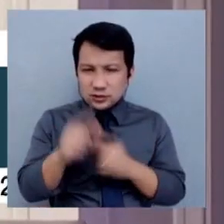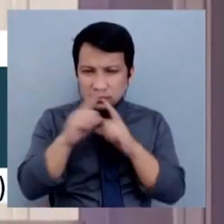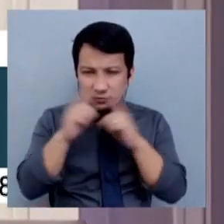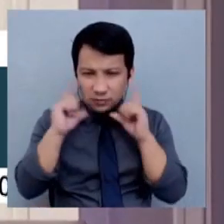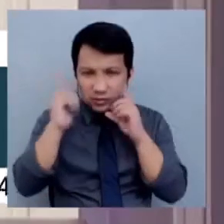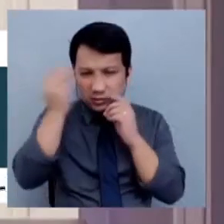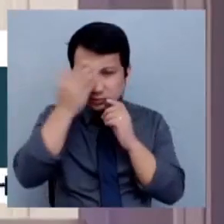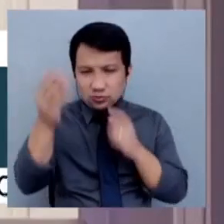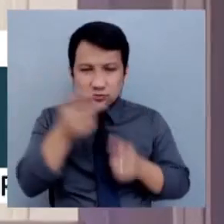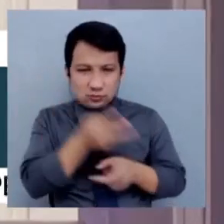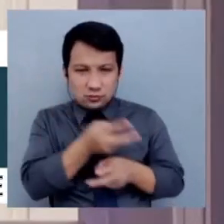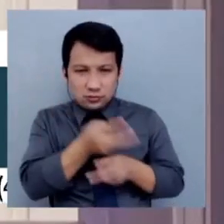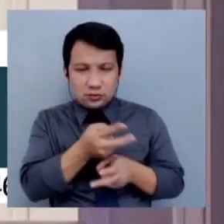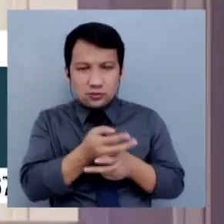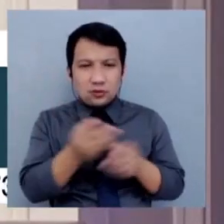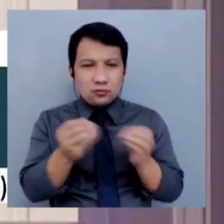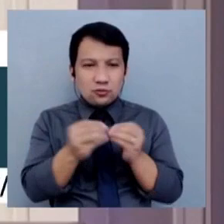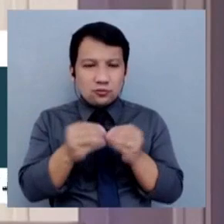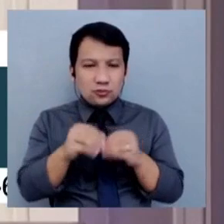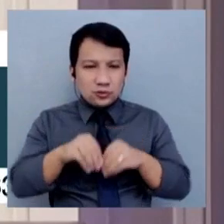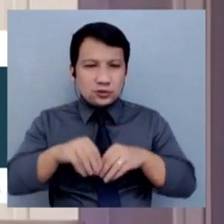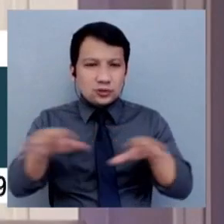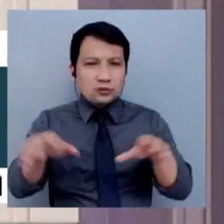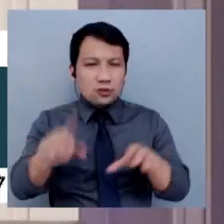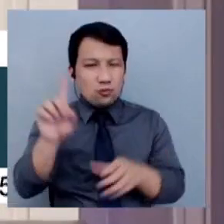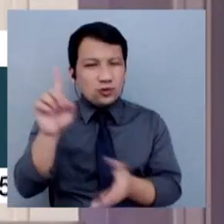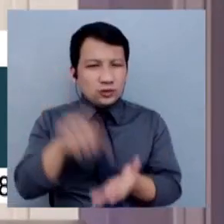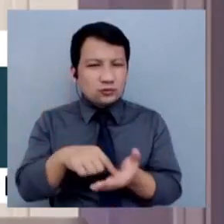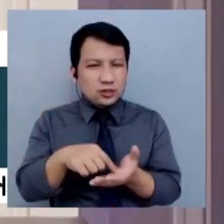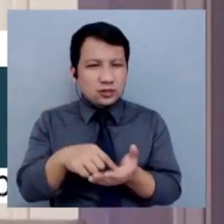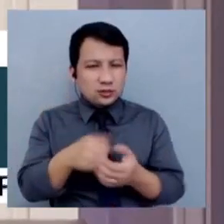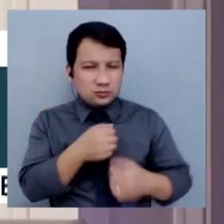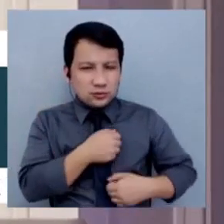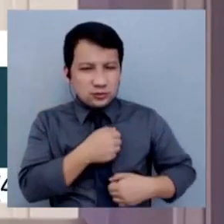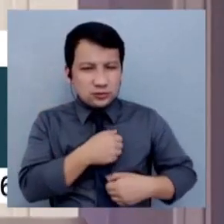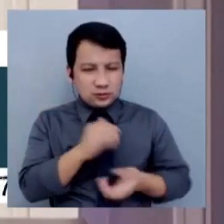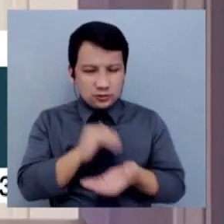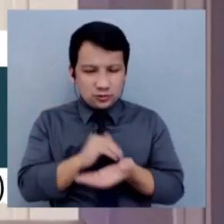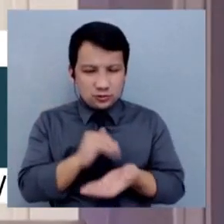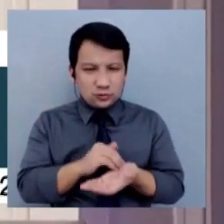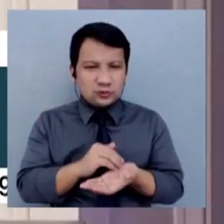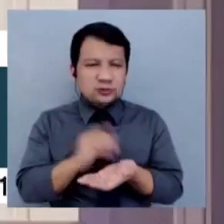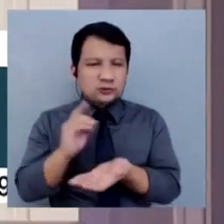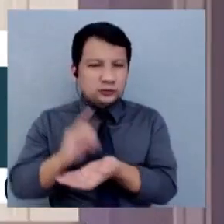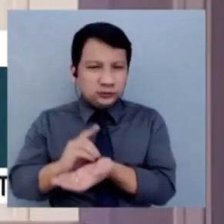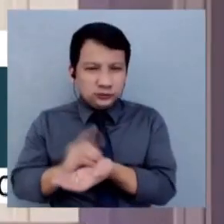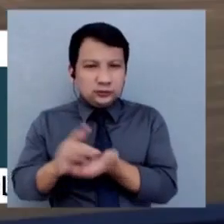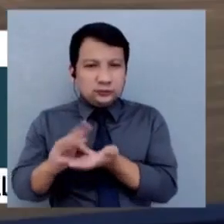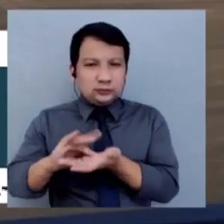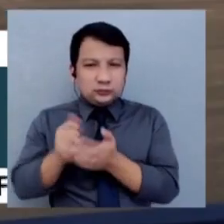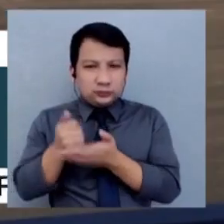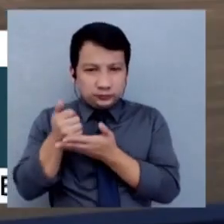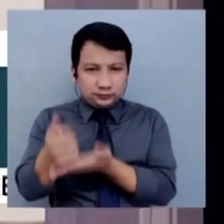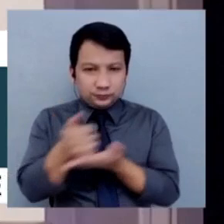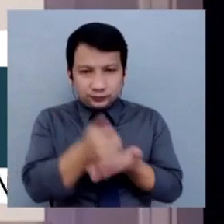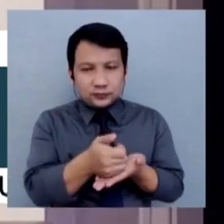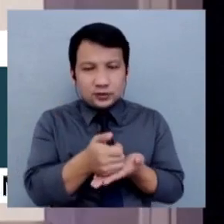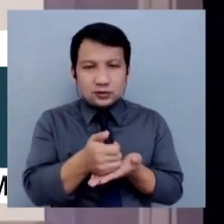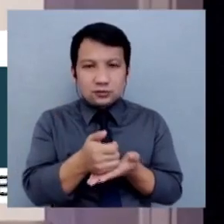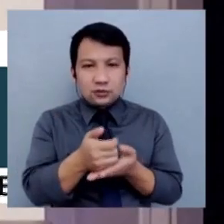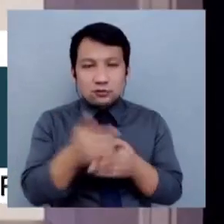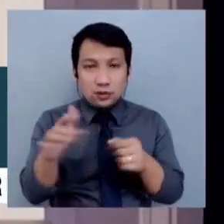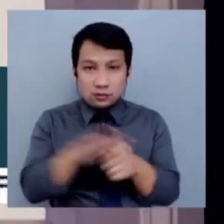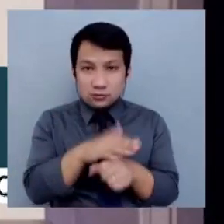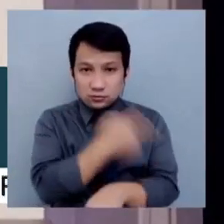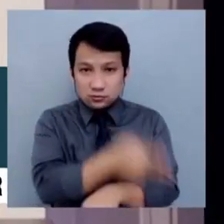ventilators. We're mobilizing an additional 1,000 military doctors and nurses and medics to help staff hospitals, because steps